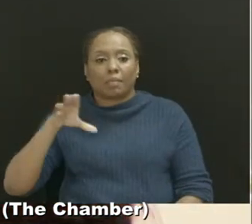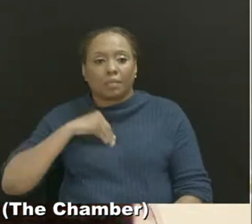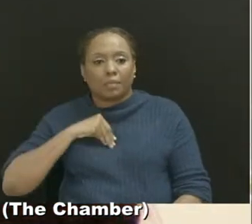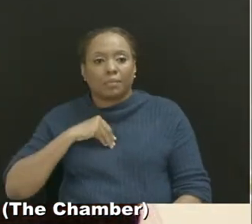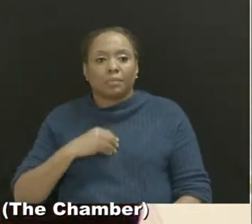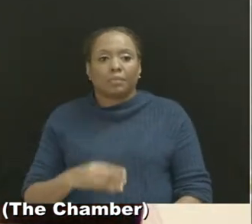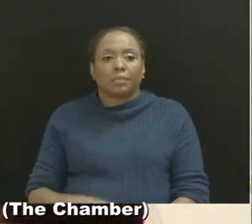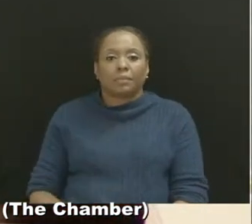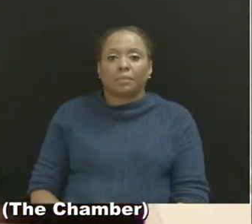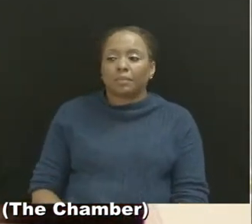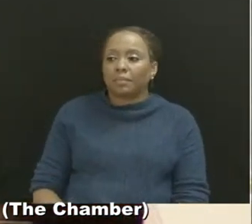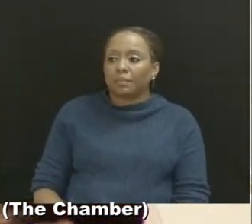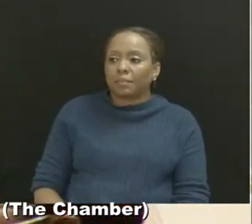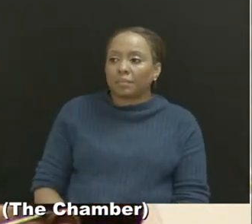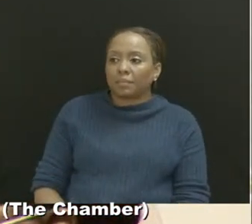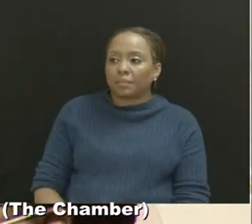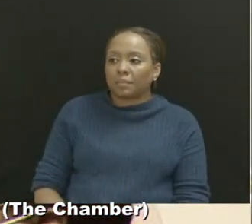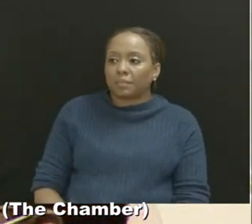it.